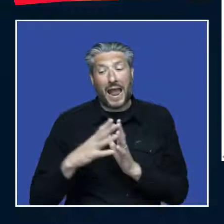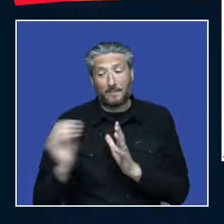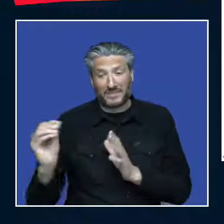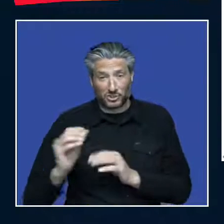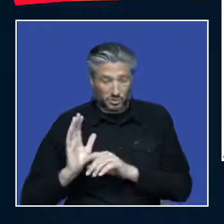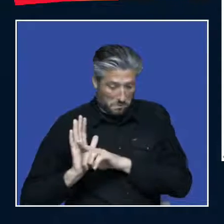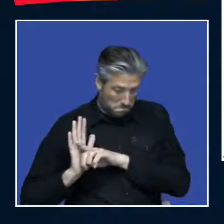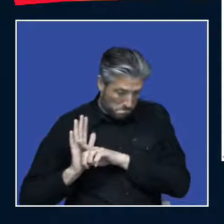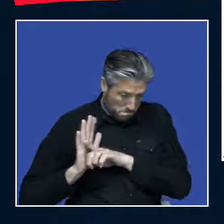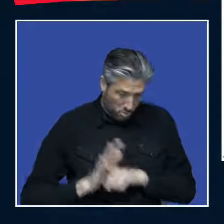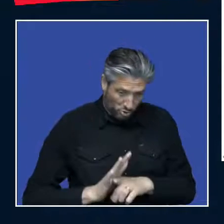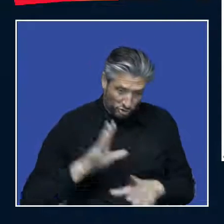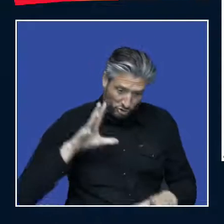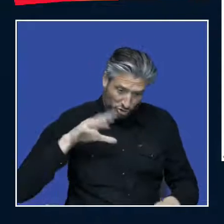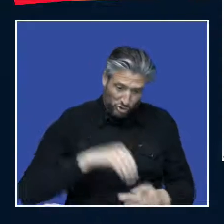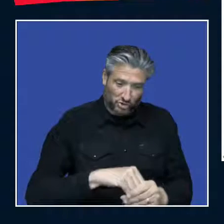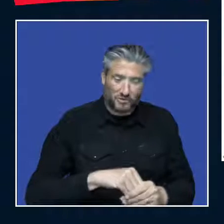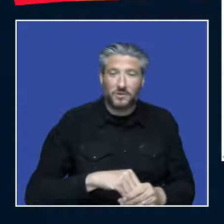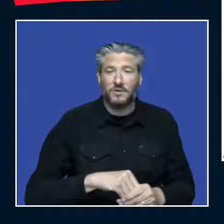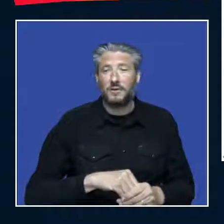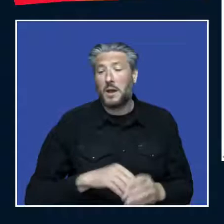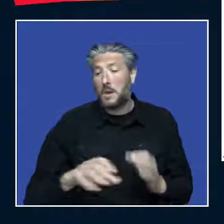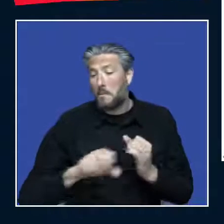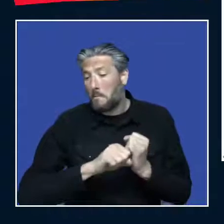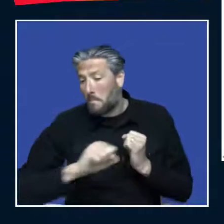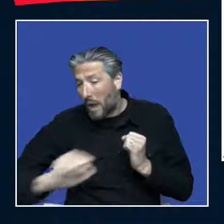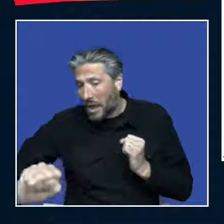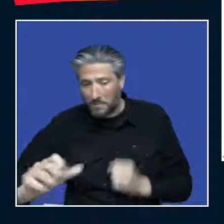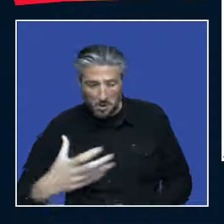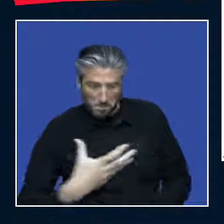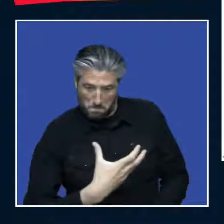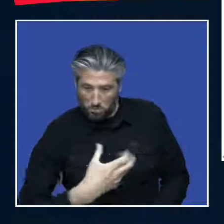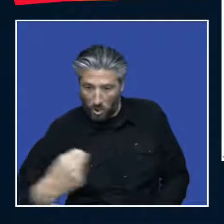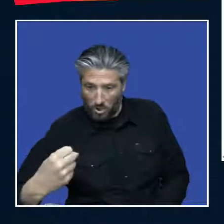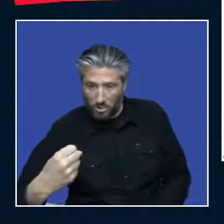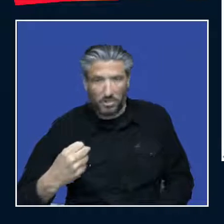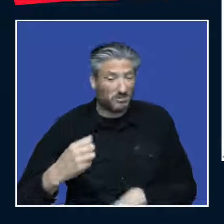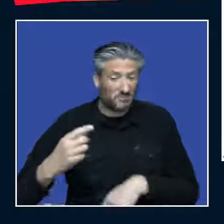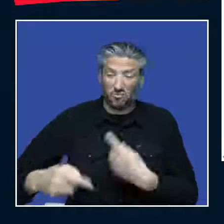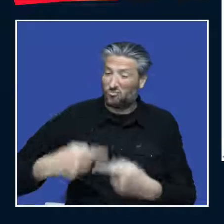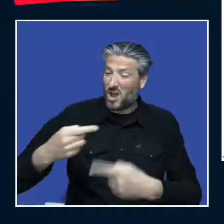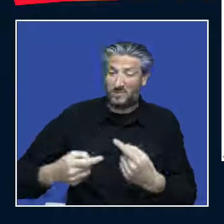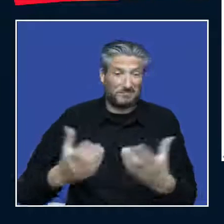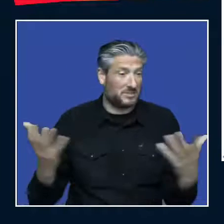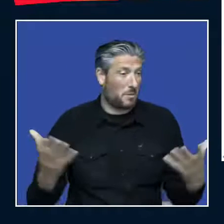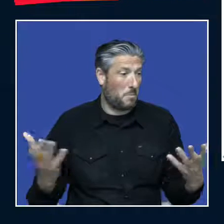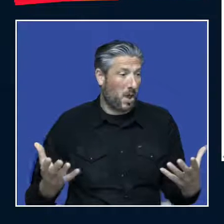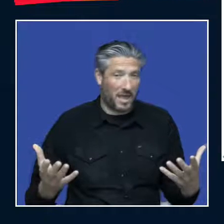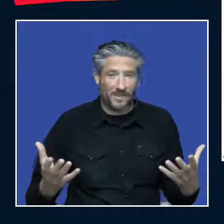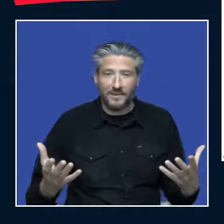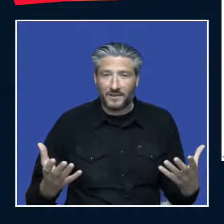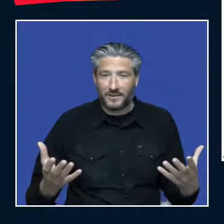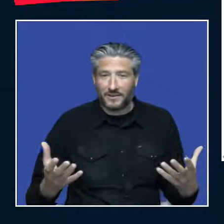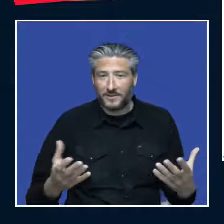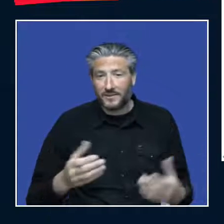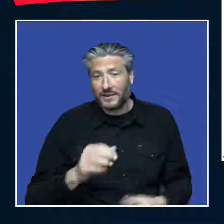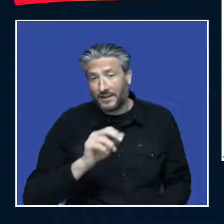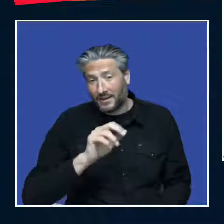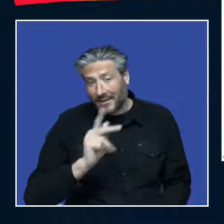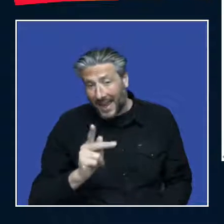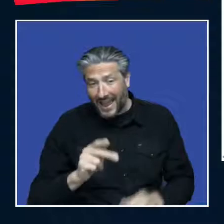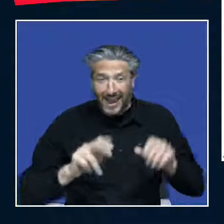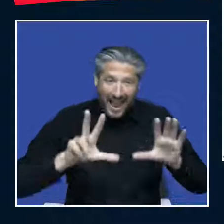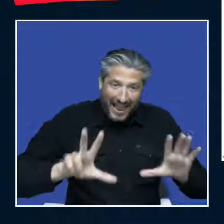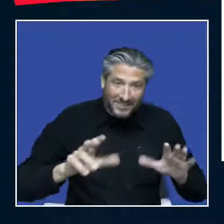pipeline will pull the image from the container and then run it somewhere. Is it app service, Kubernetes, whatsoever?